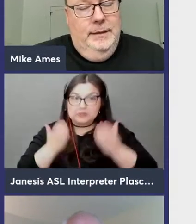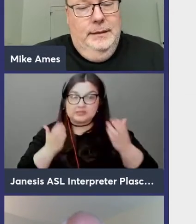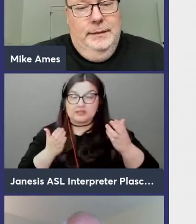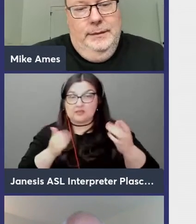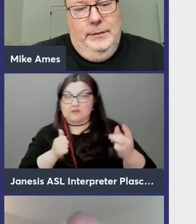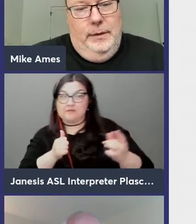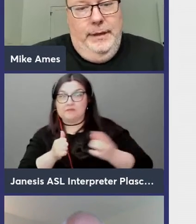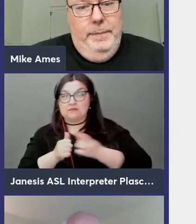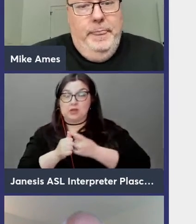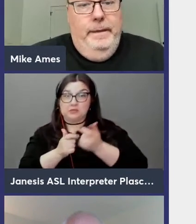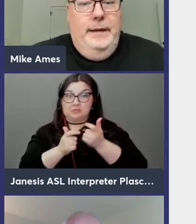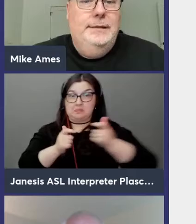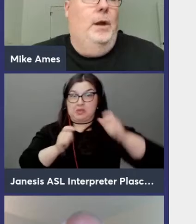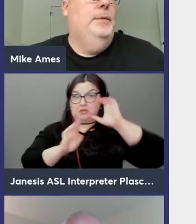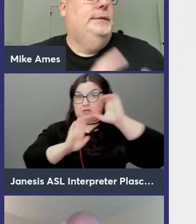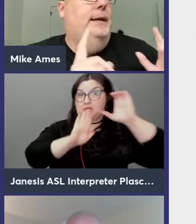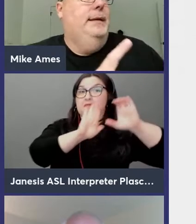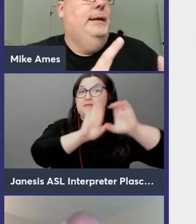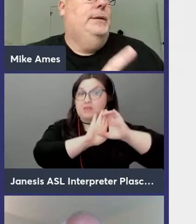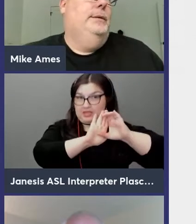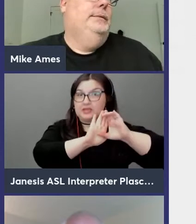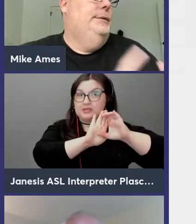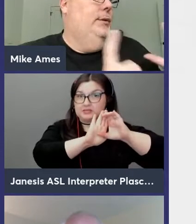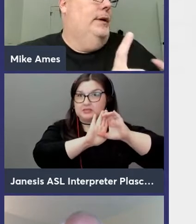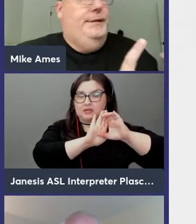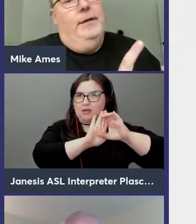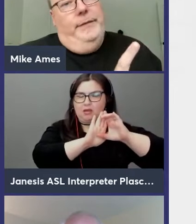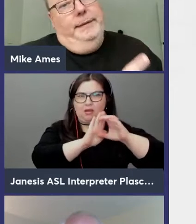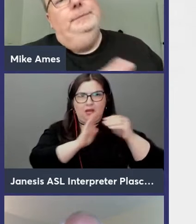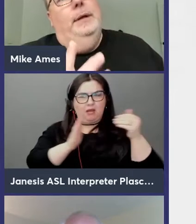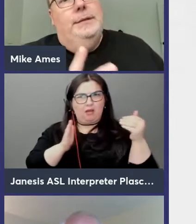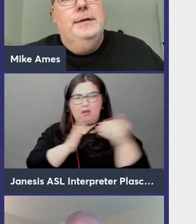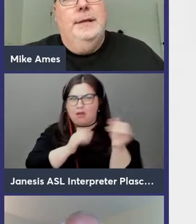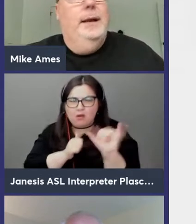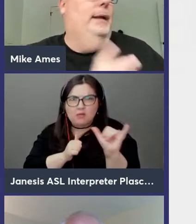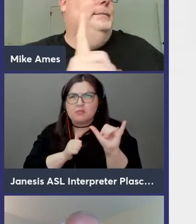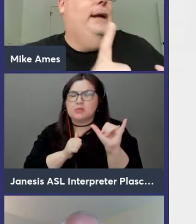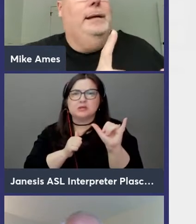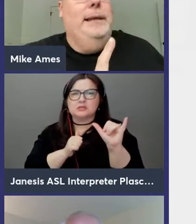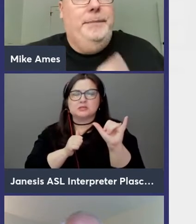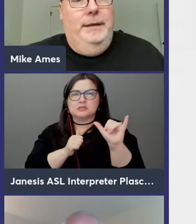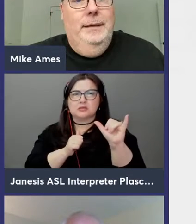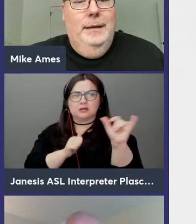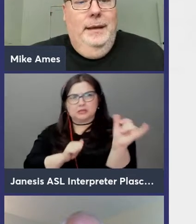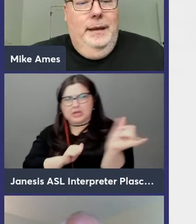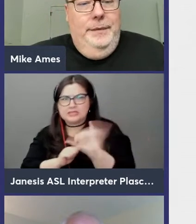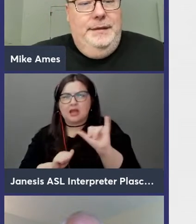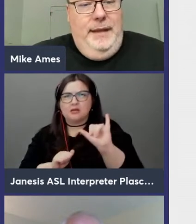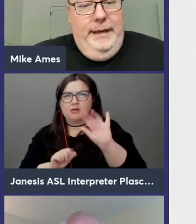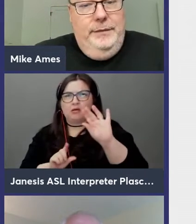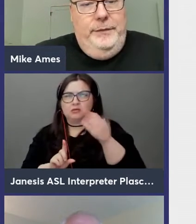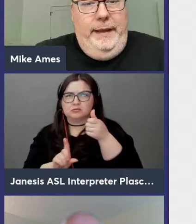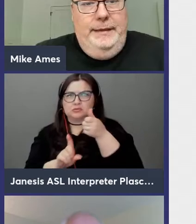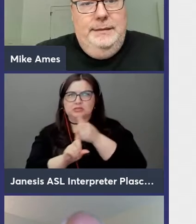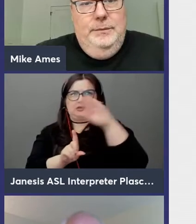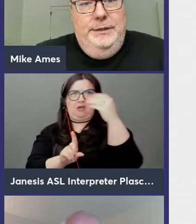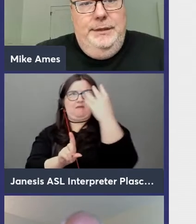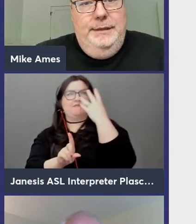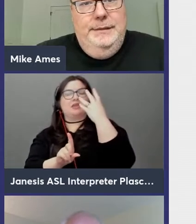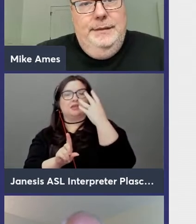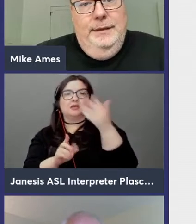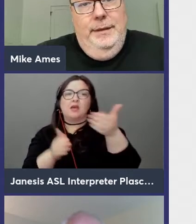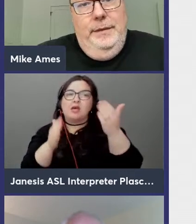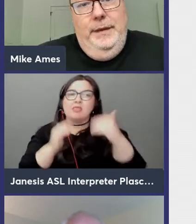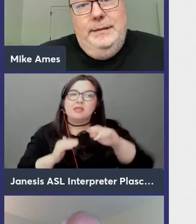face, right, is almost identical to our selfie. Well, it turns out I clipped it. The second face,